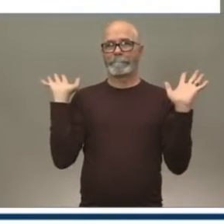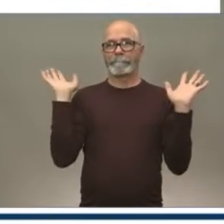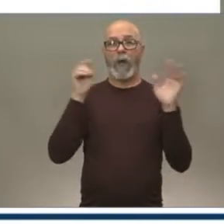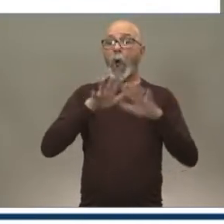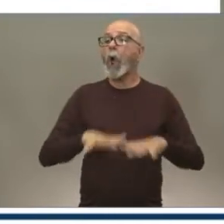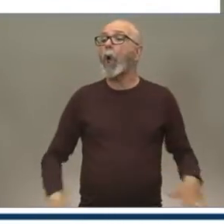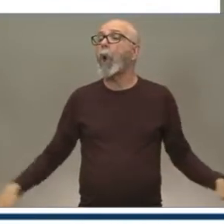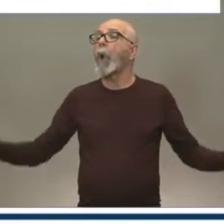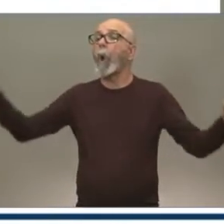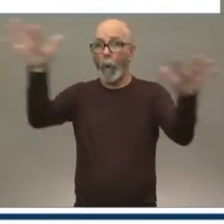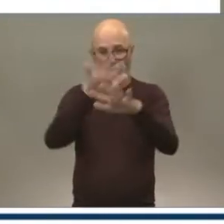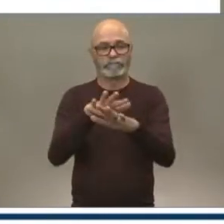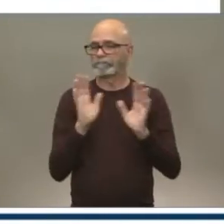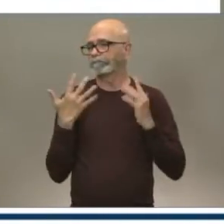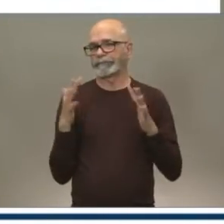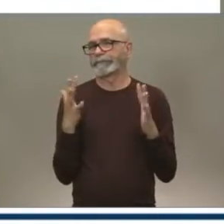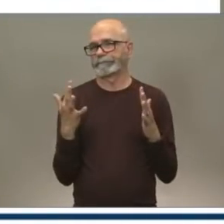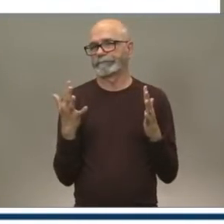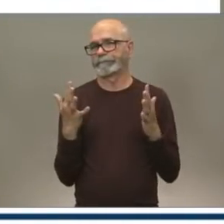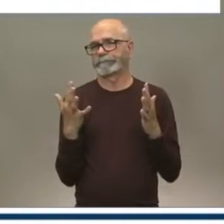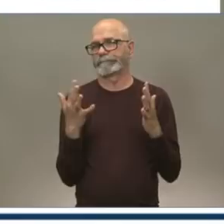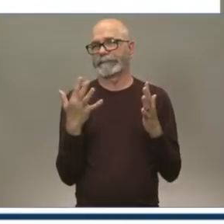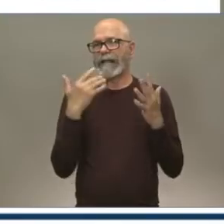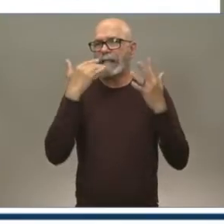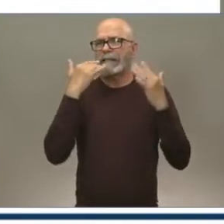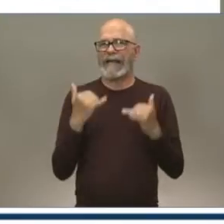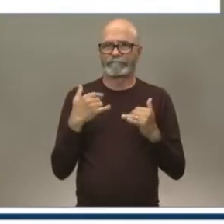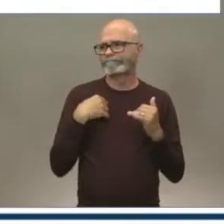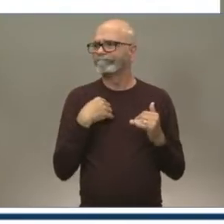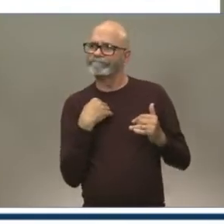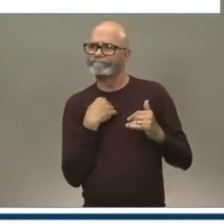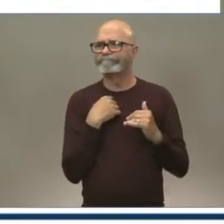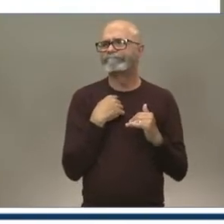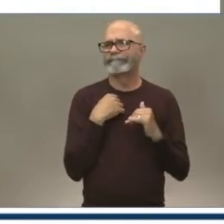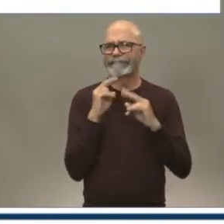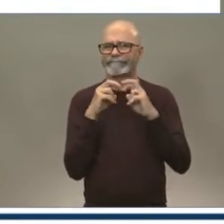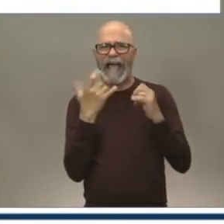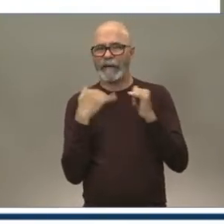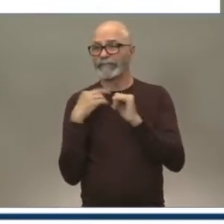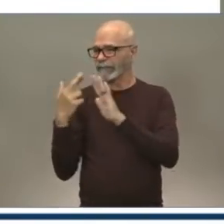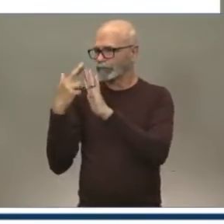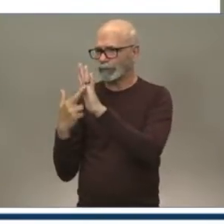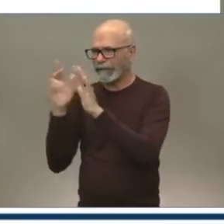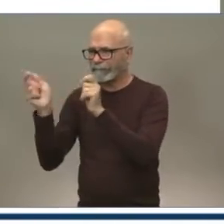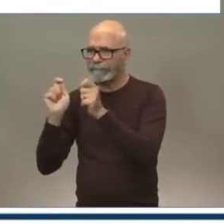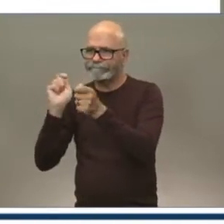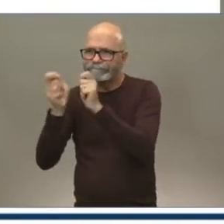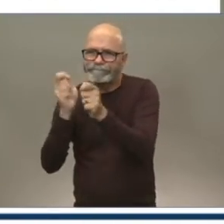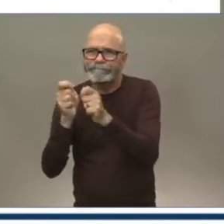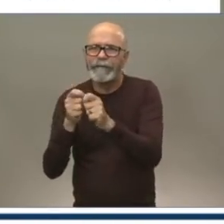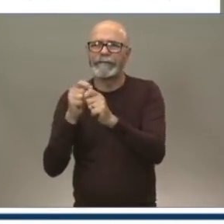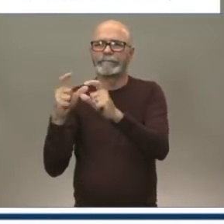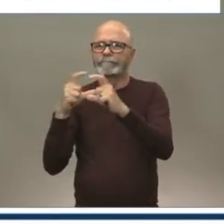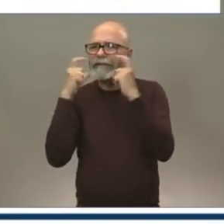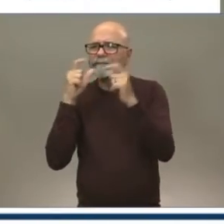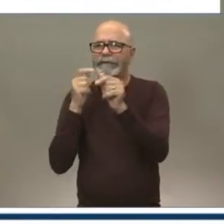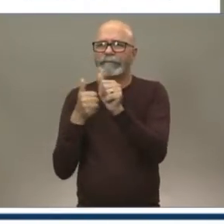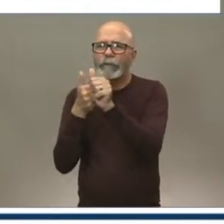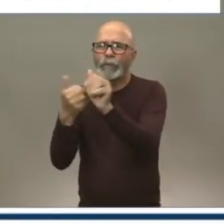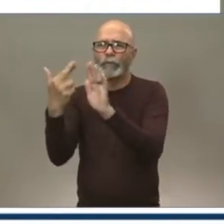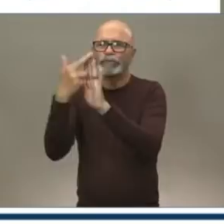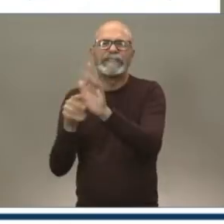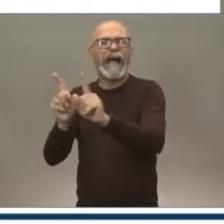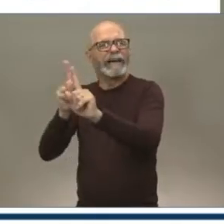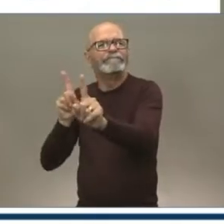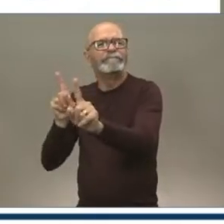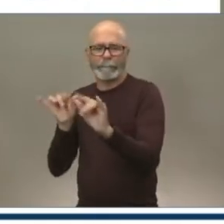our collective public health measures always now that we're in this, where variants are the norm. So we have to